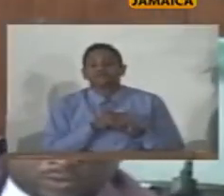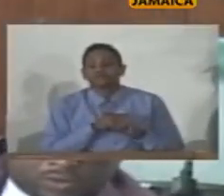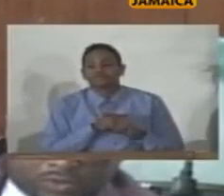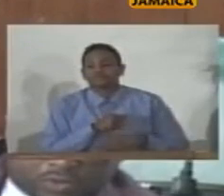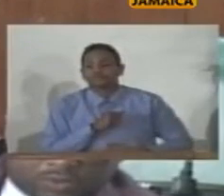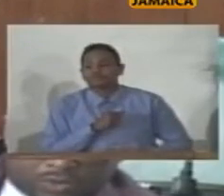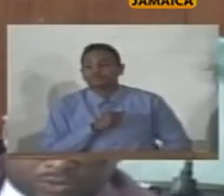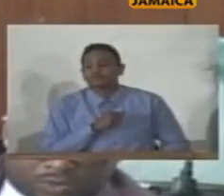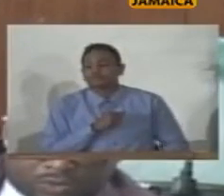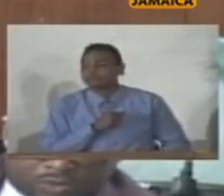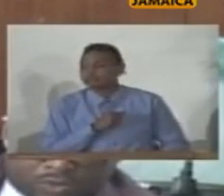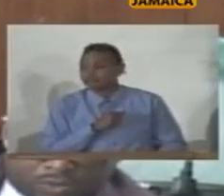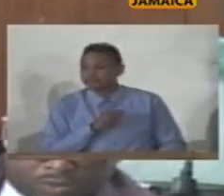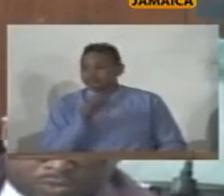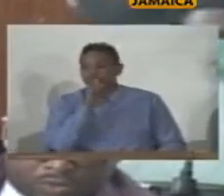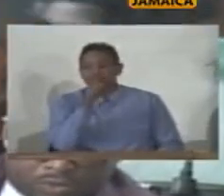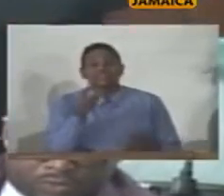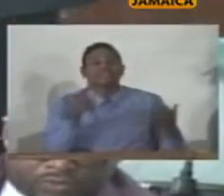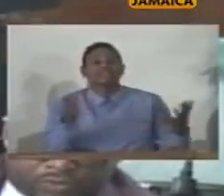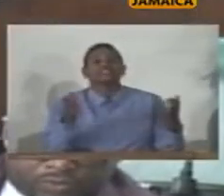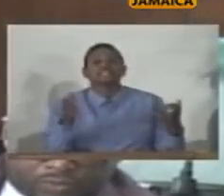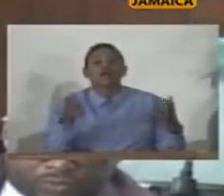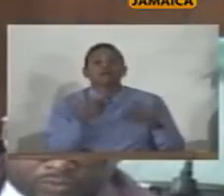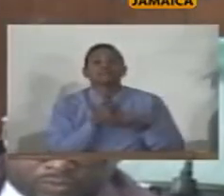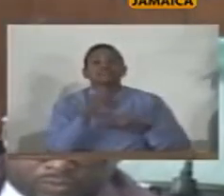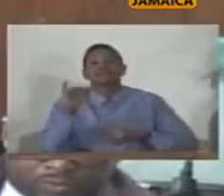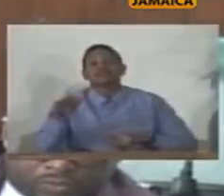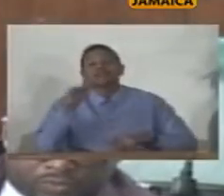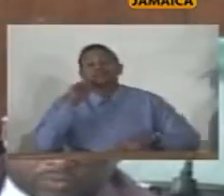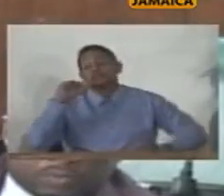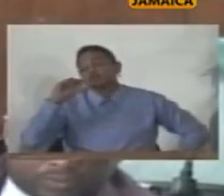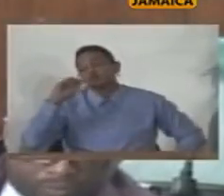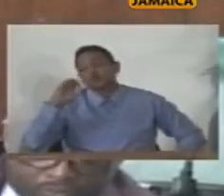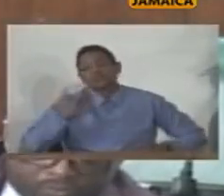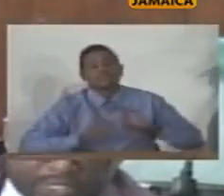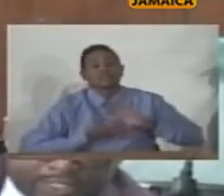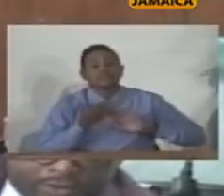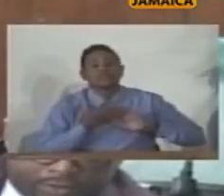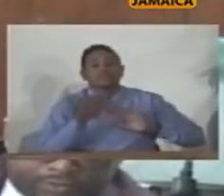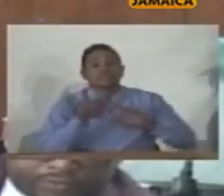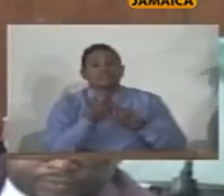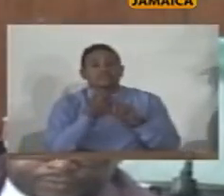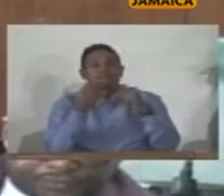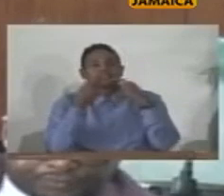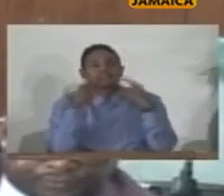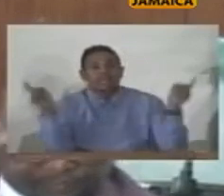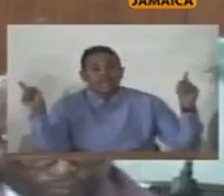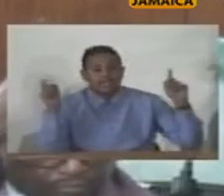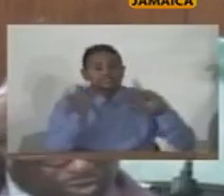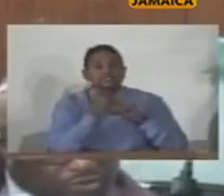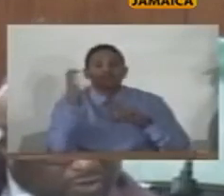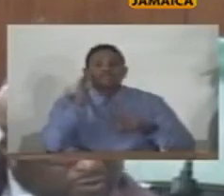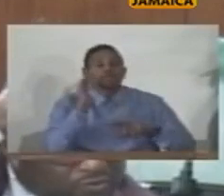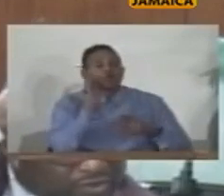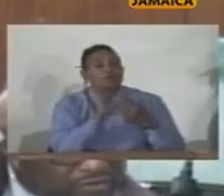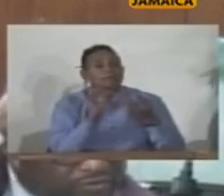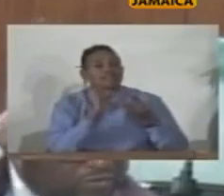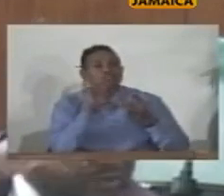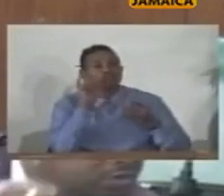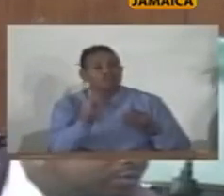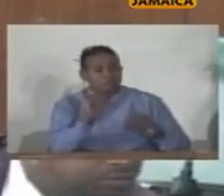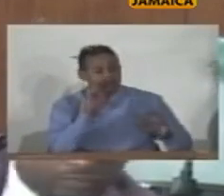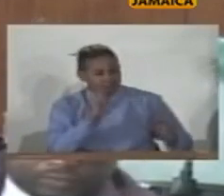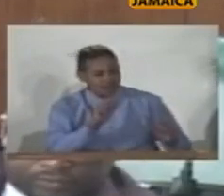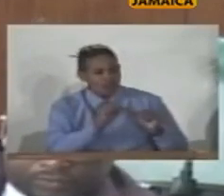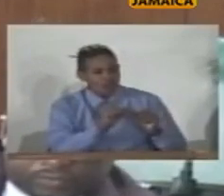is desirable that the state of public emergency declared as aforementioned remain and continue